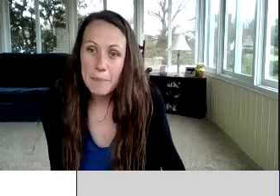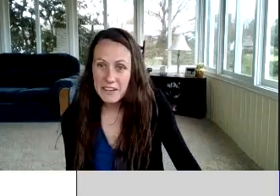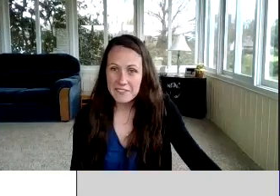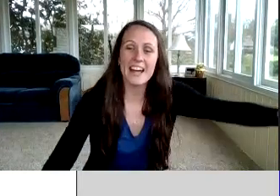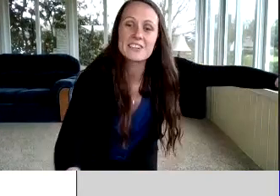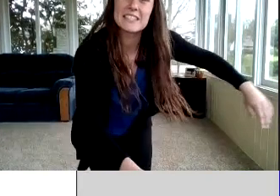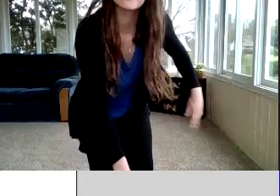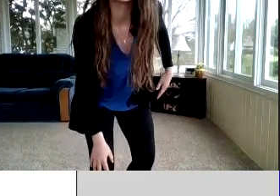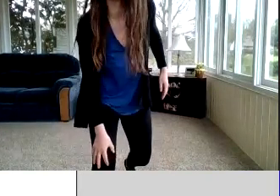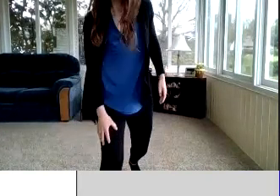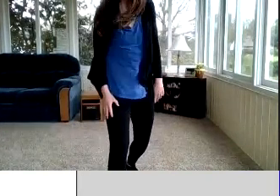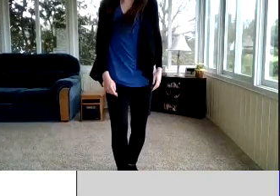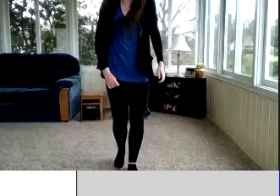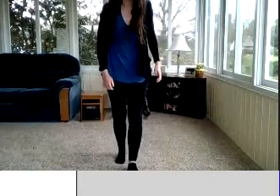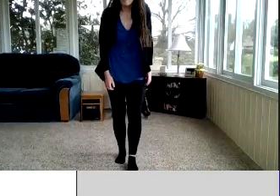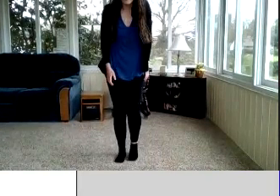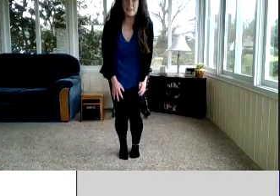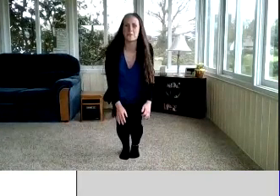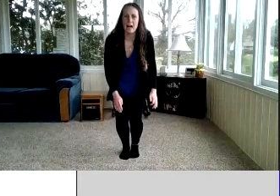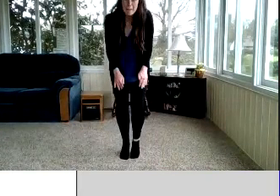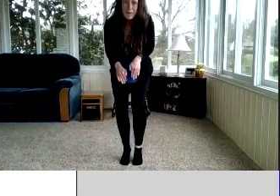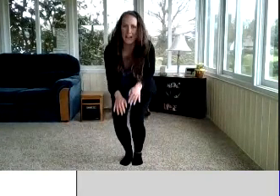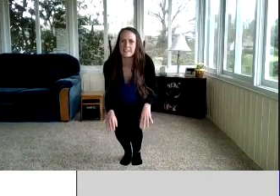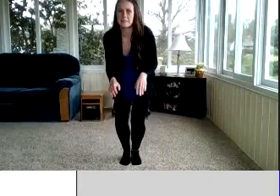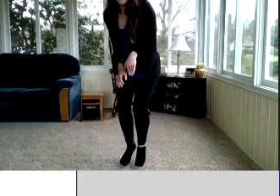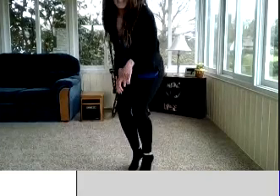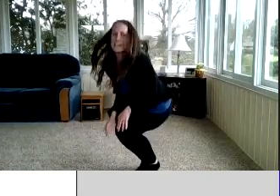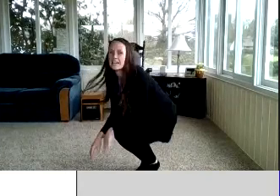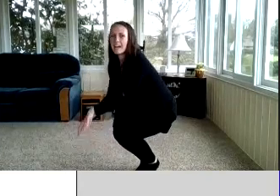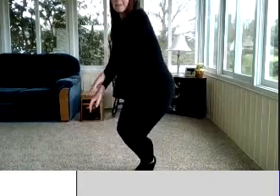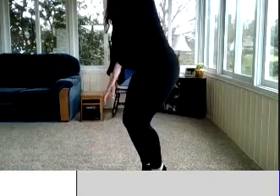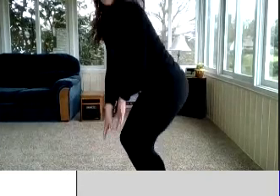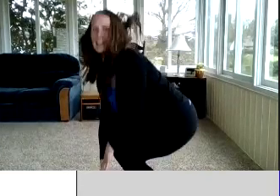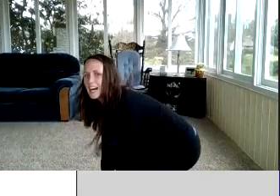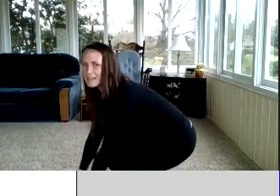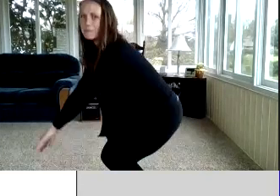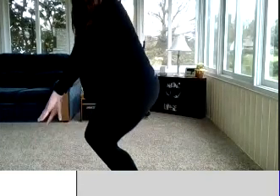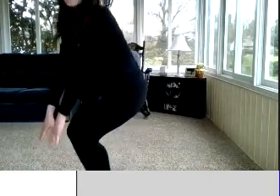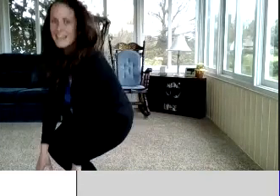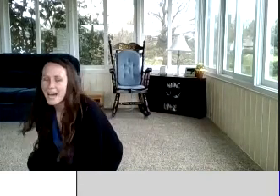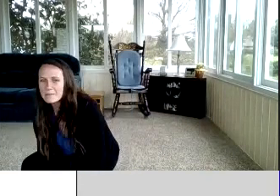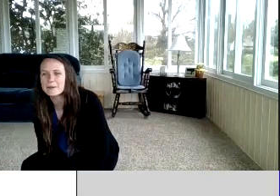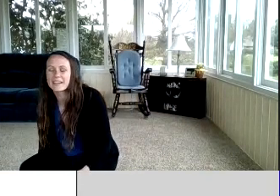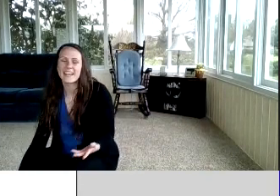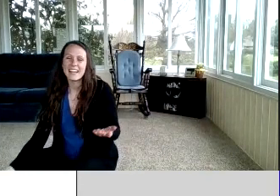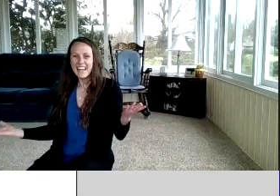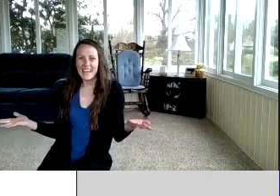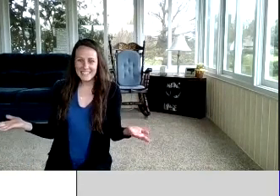He's hopping around. Can you show me how you hop around like a bunny? Hop, hop,